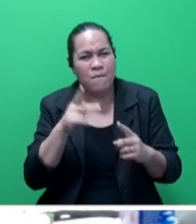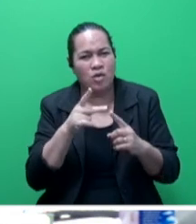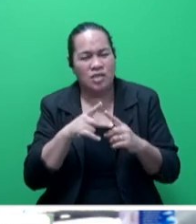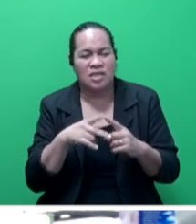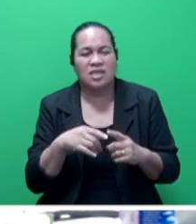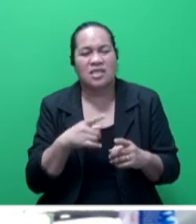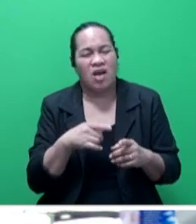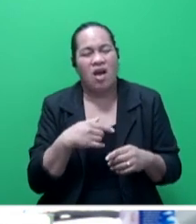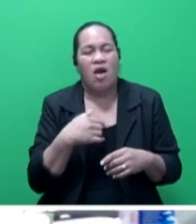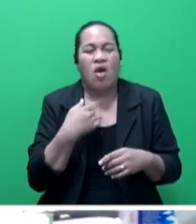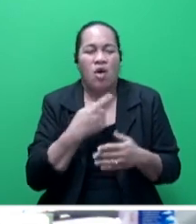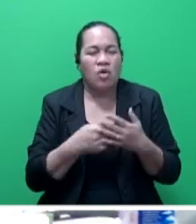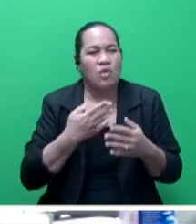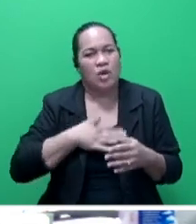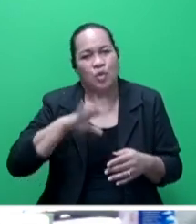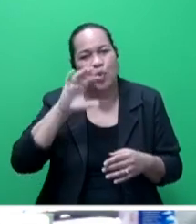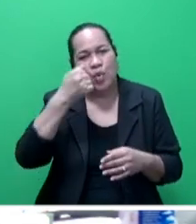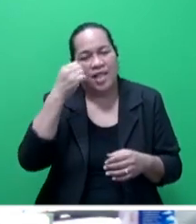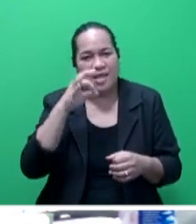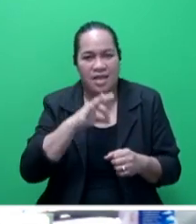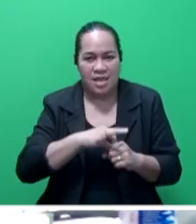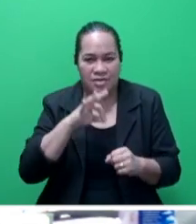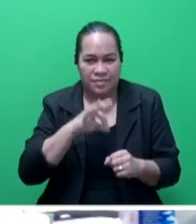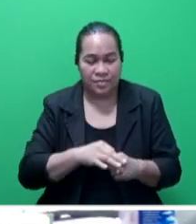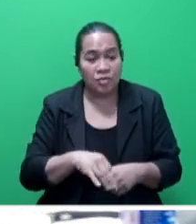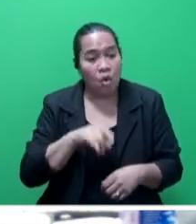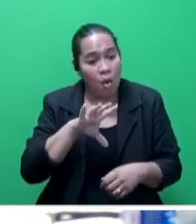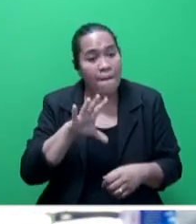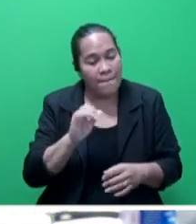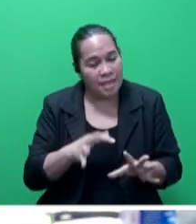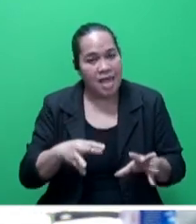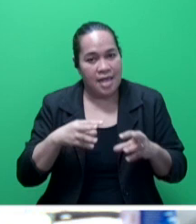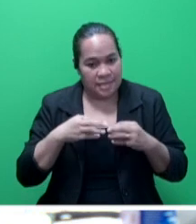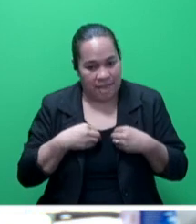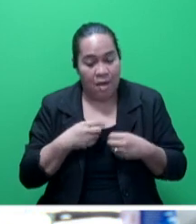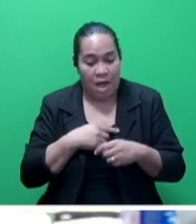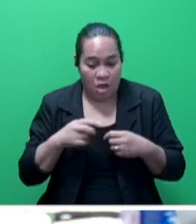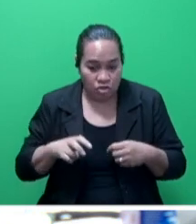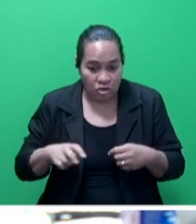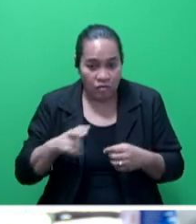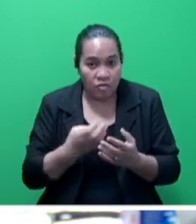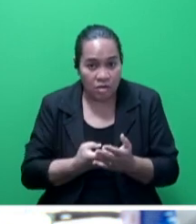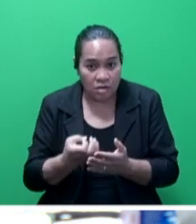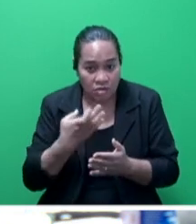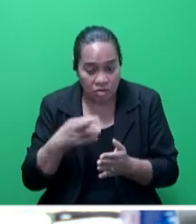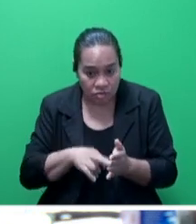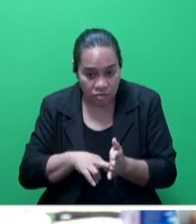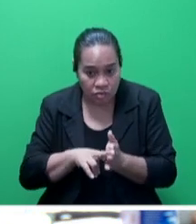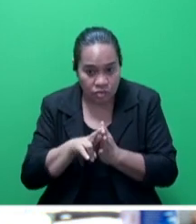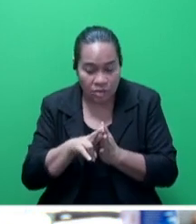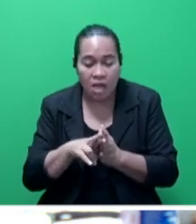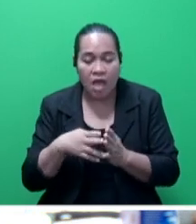winning elections, Mr. Speaker, sir. They must appreciate the fact that our journey towards economic recovery is progressing